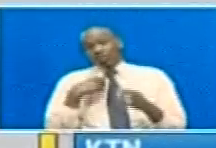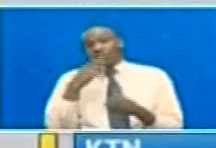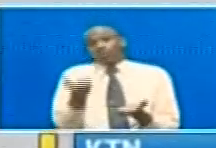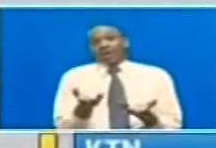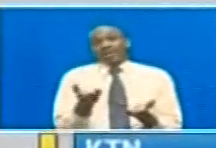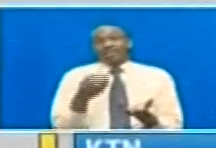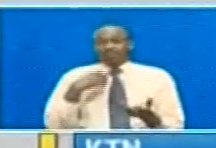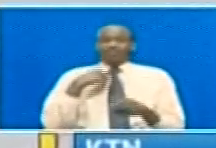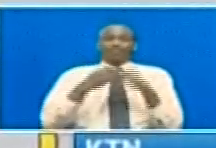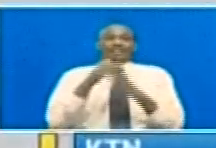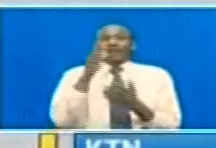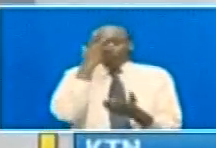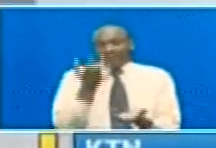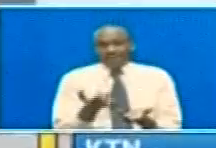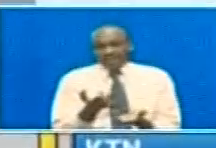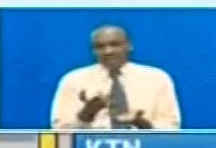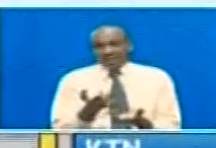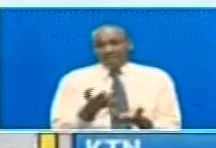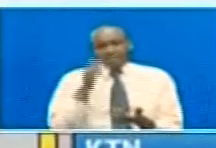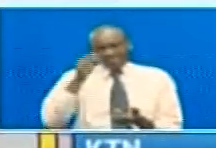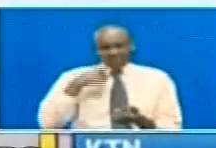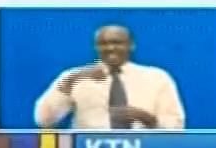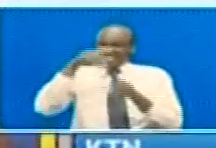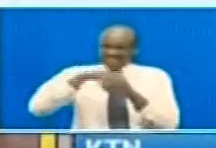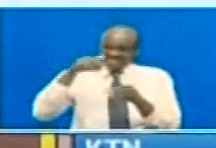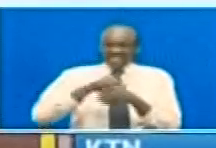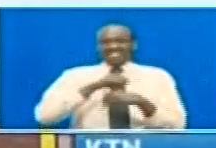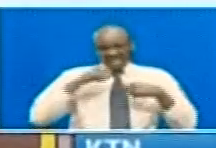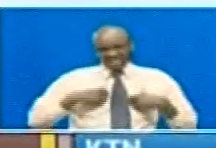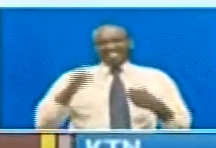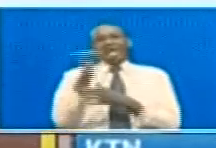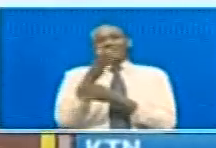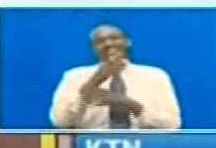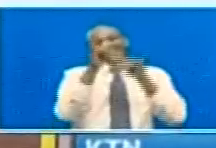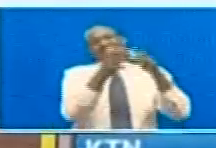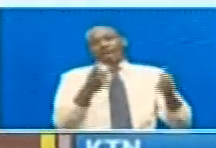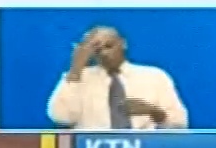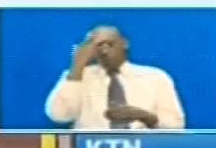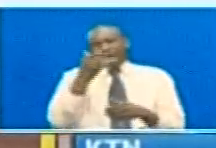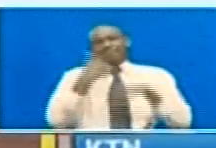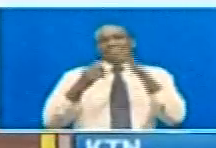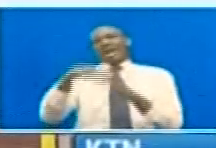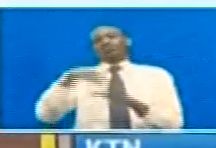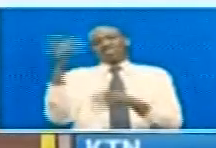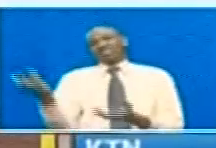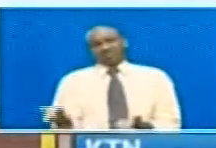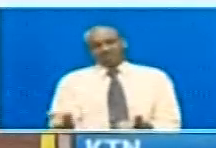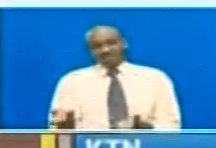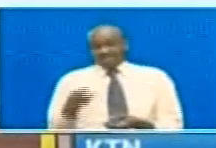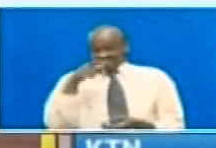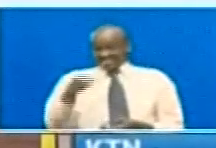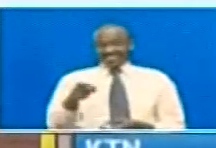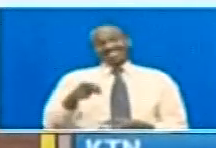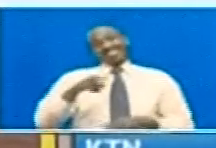the first place? That restaurant ought to be inside the Chinese embassy. At Gakir Jimmy says, any business, either club or restaurant, can